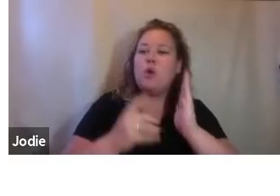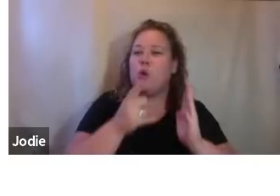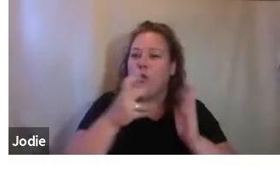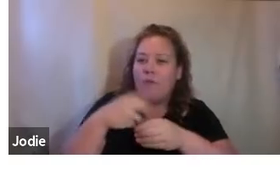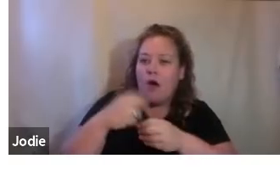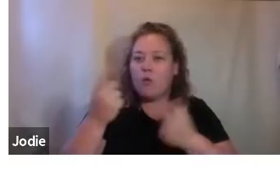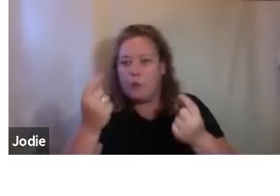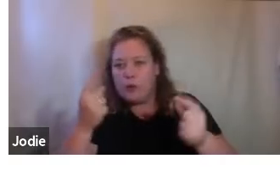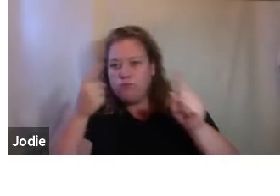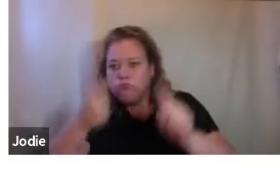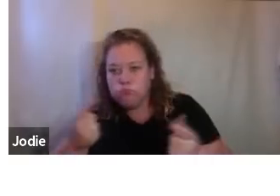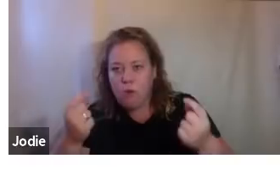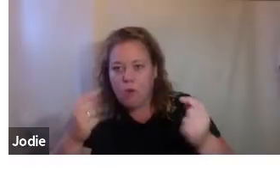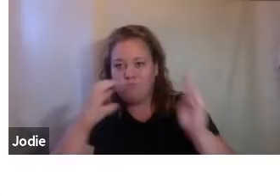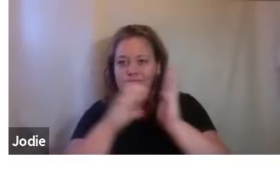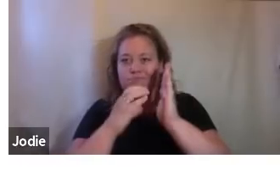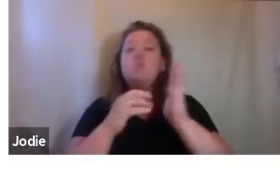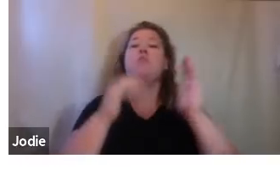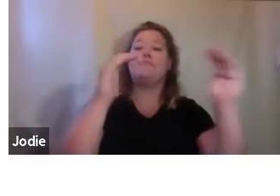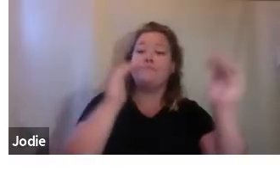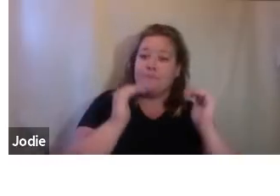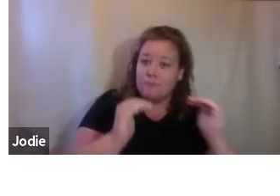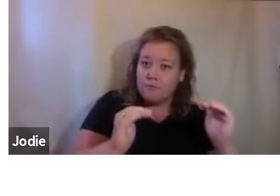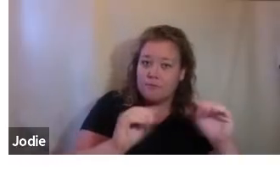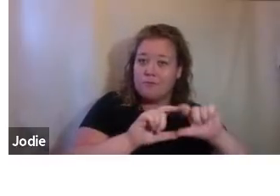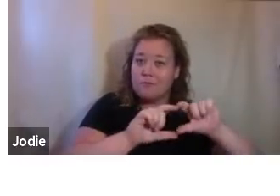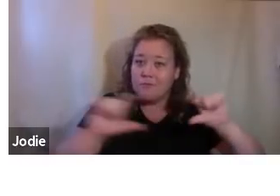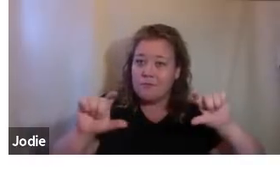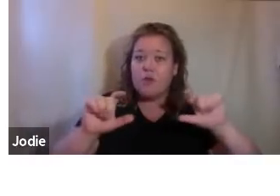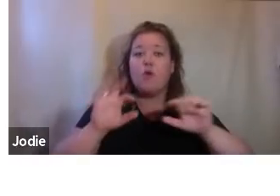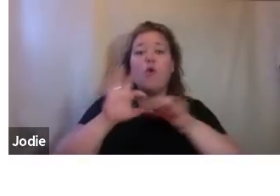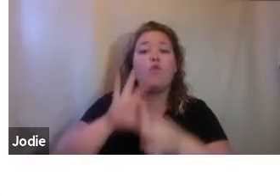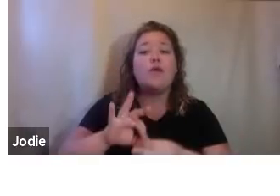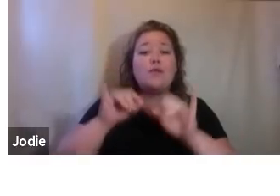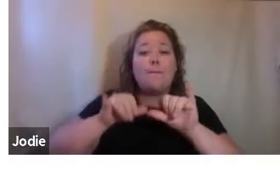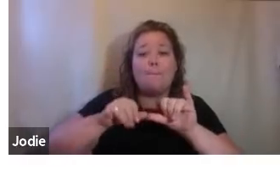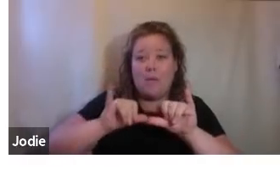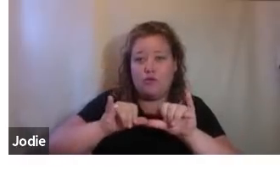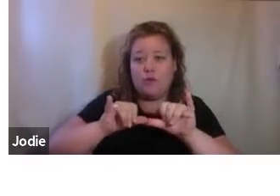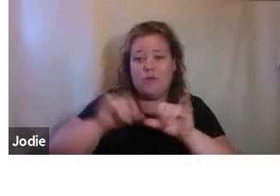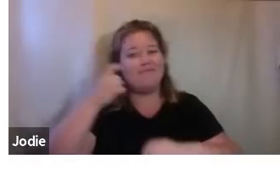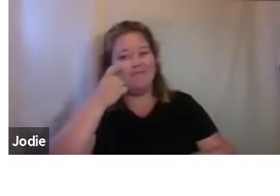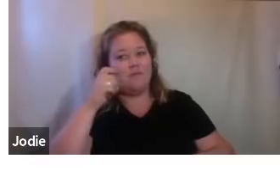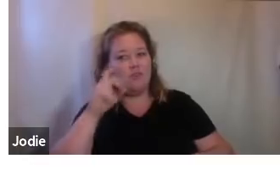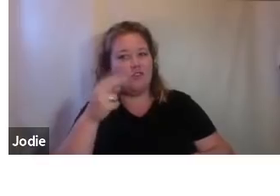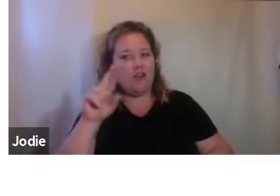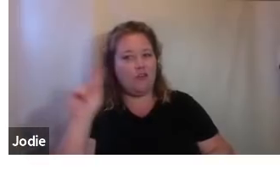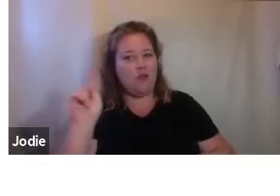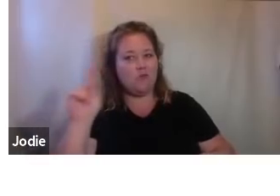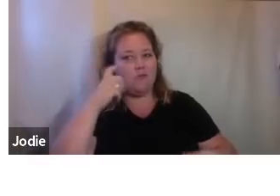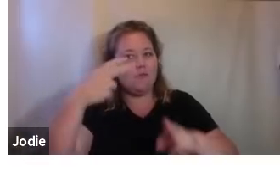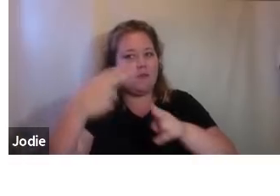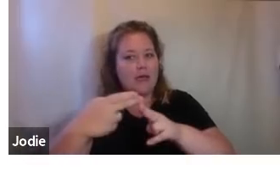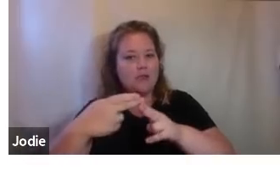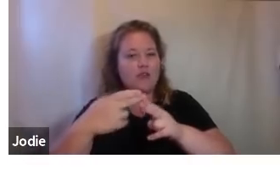Next, there'll be a tab specific to metrics. And as we previously shared, Dr. Kowalski talked about metrics 1, 2,